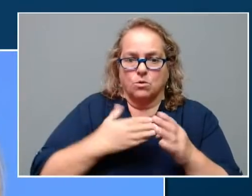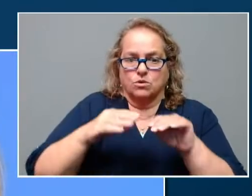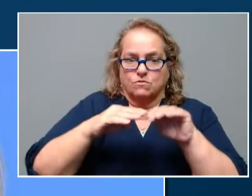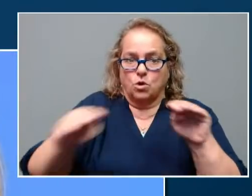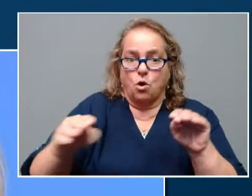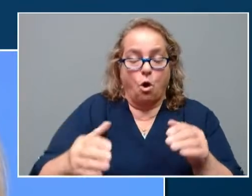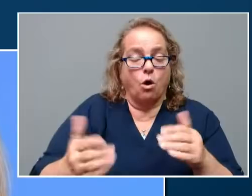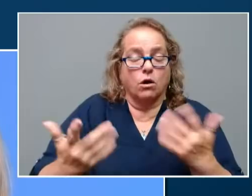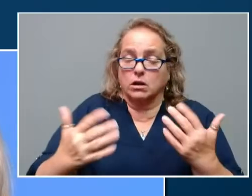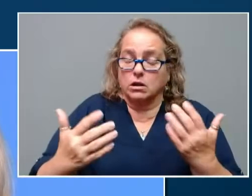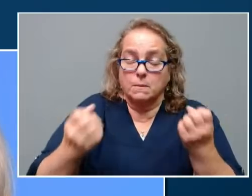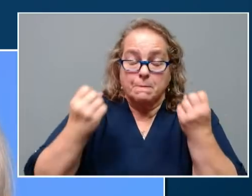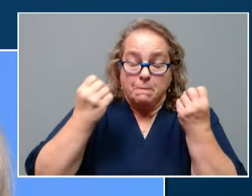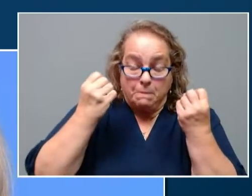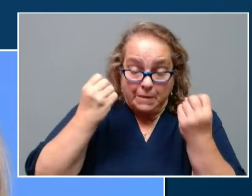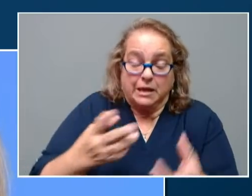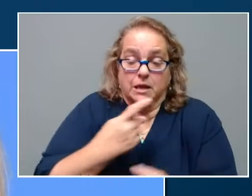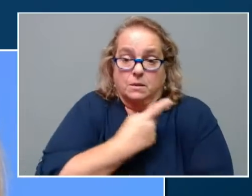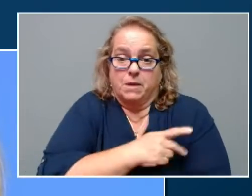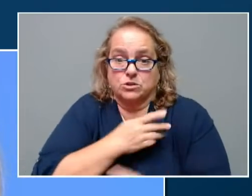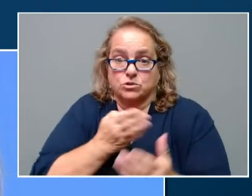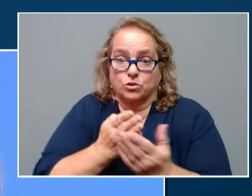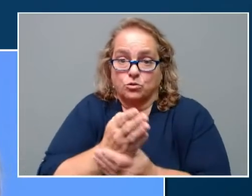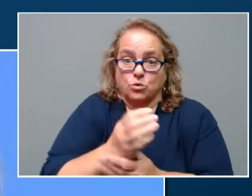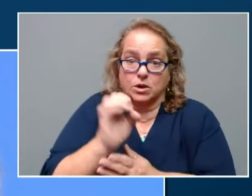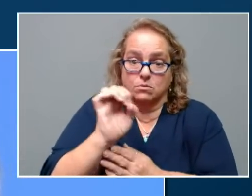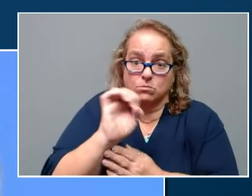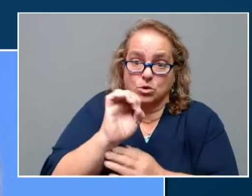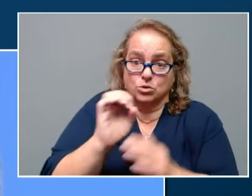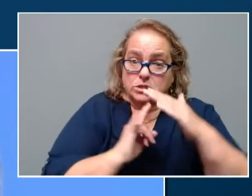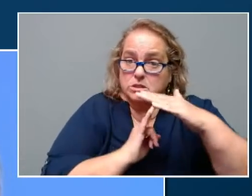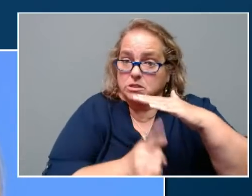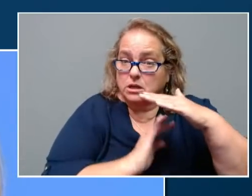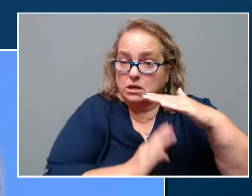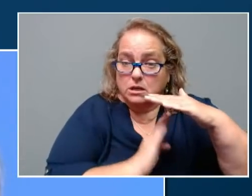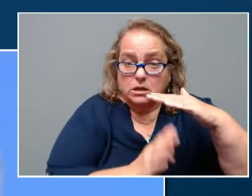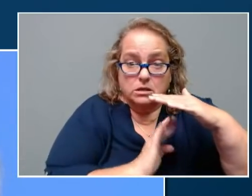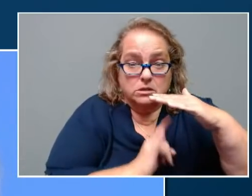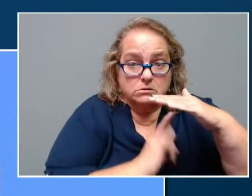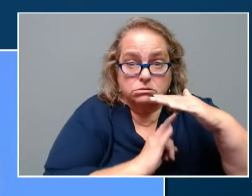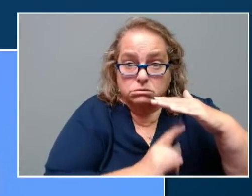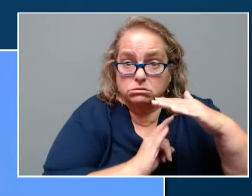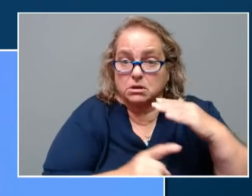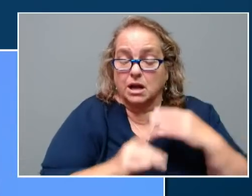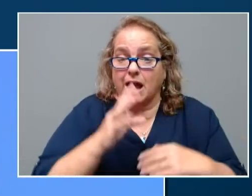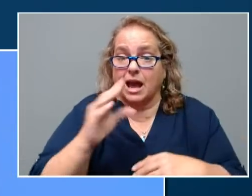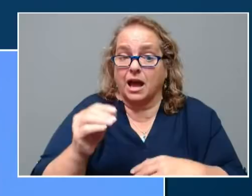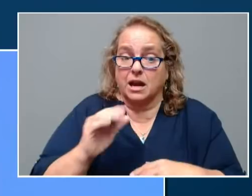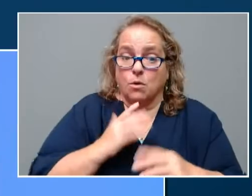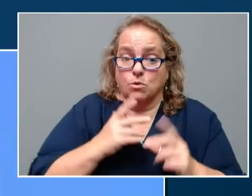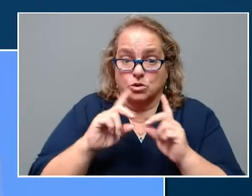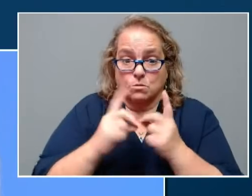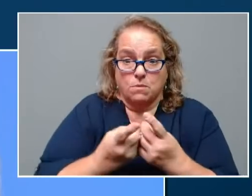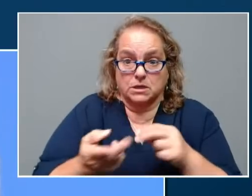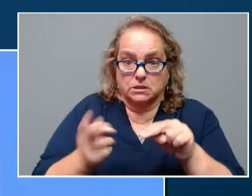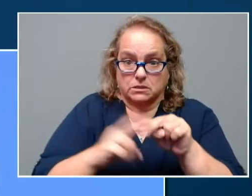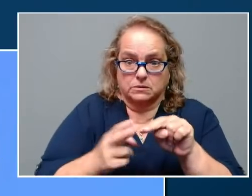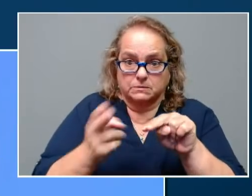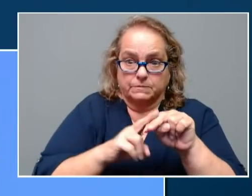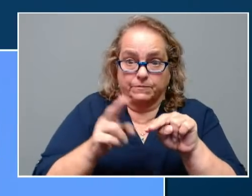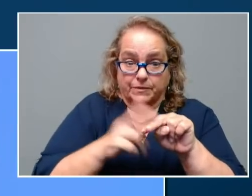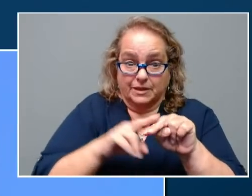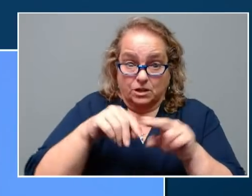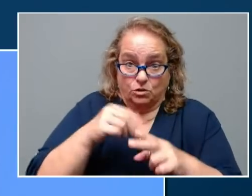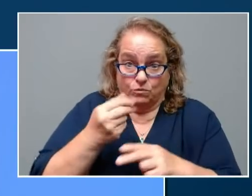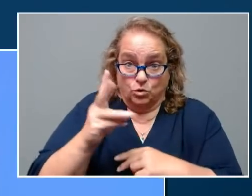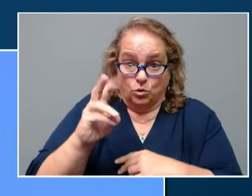through our emergency department and through our urgent care. We have seen our positivity continue to increase, which tells us that in a couple of weeks, our